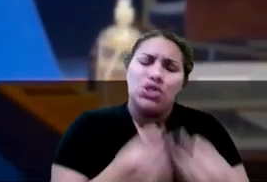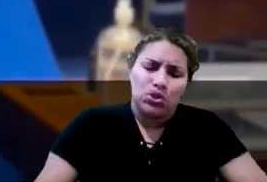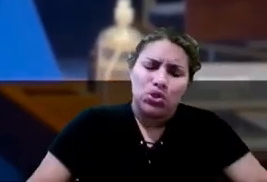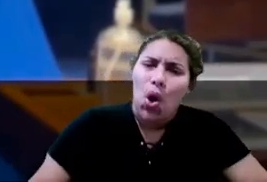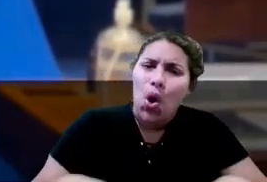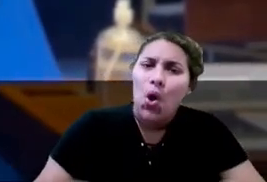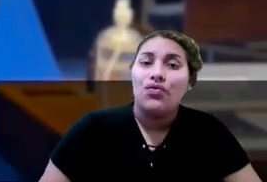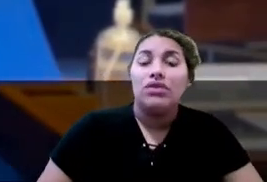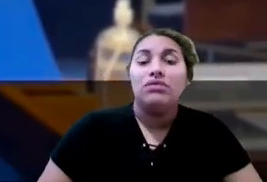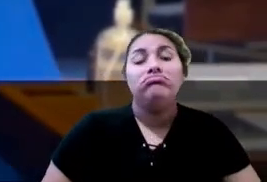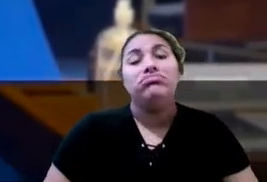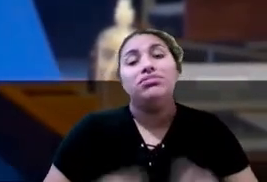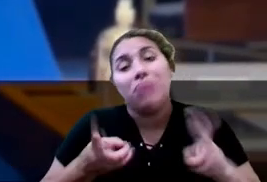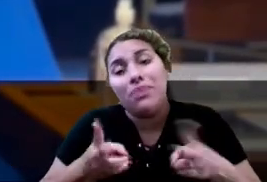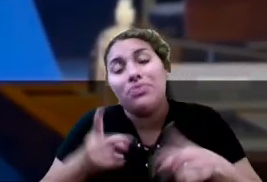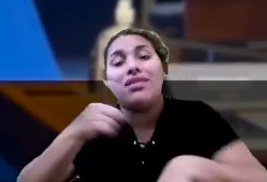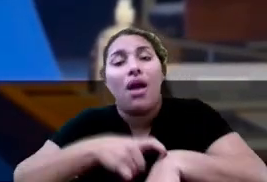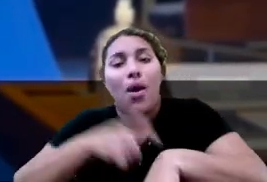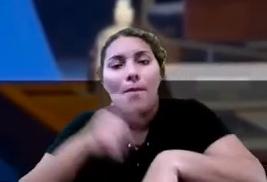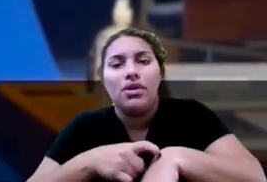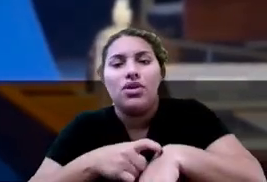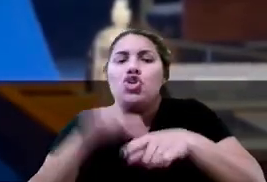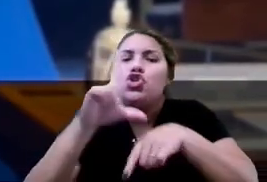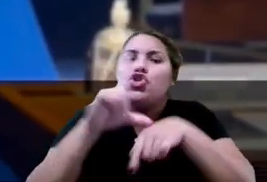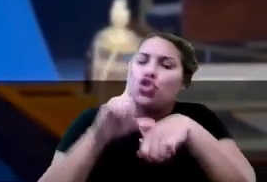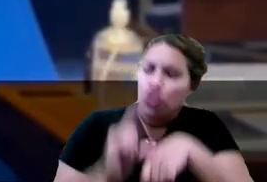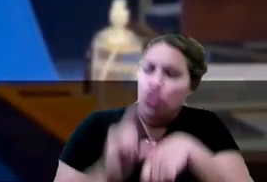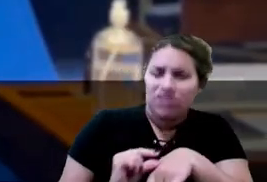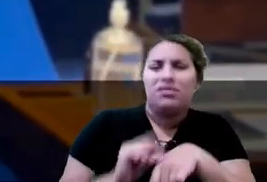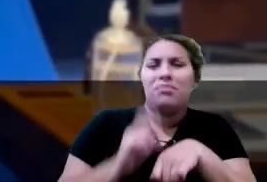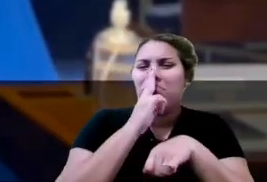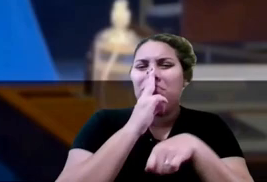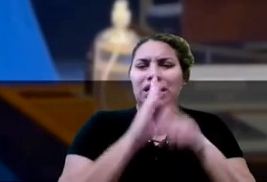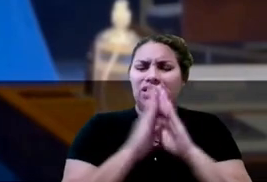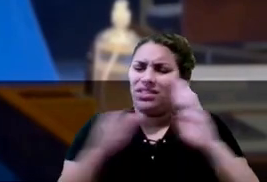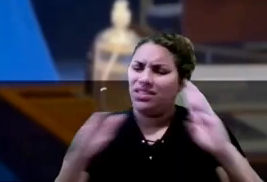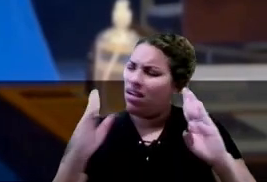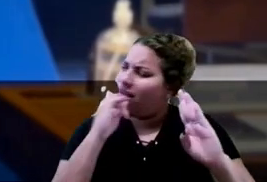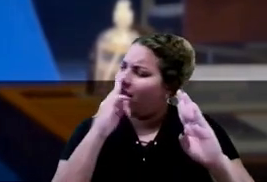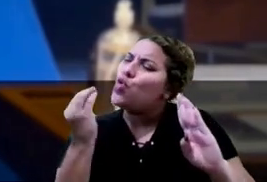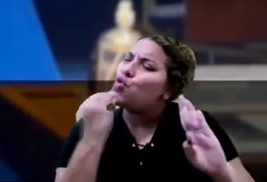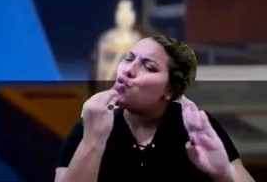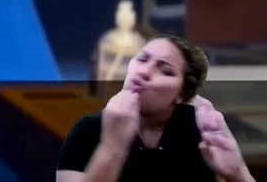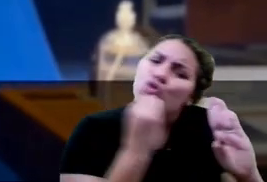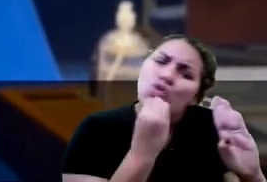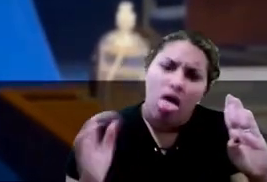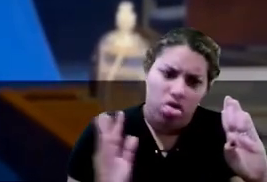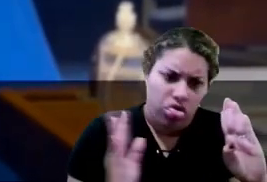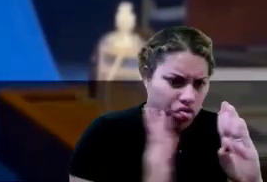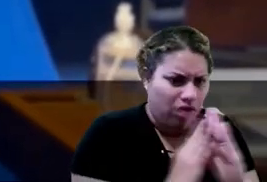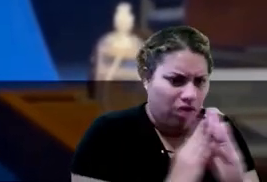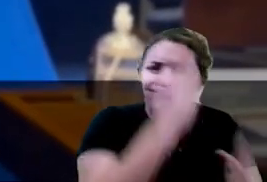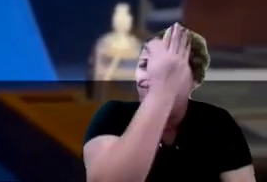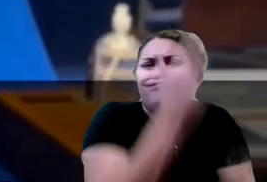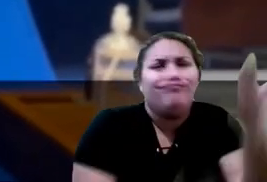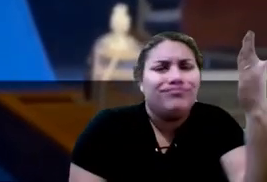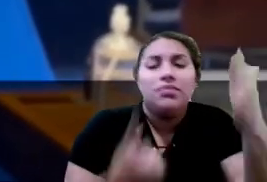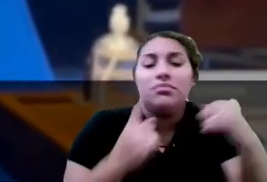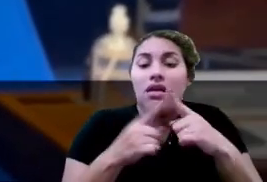suffer, and they might miss the window of opportunity so